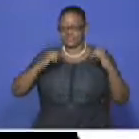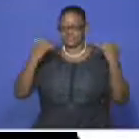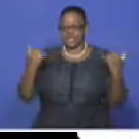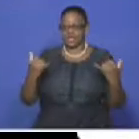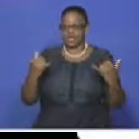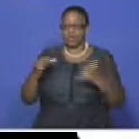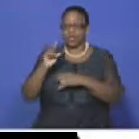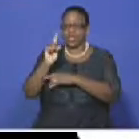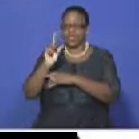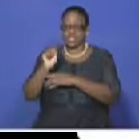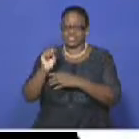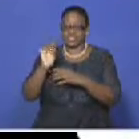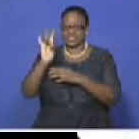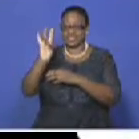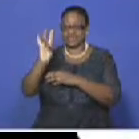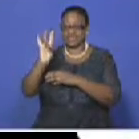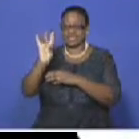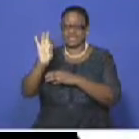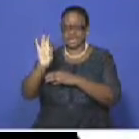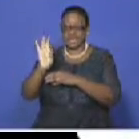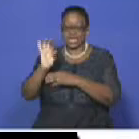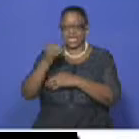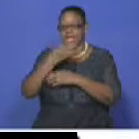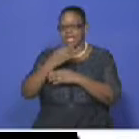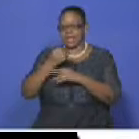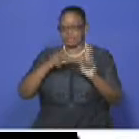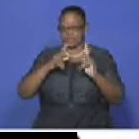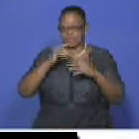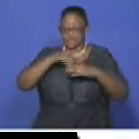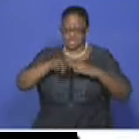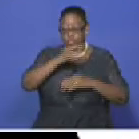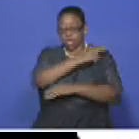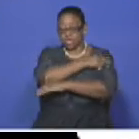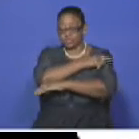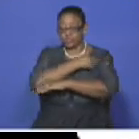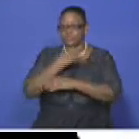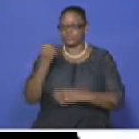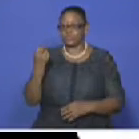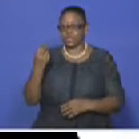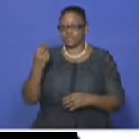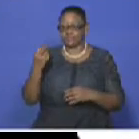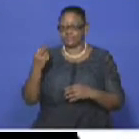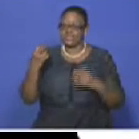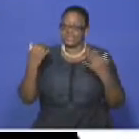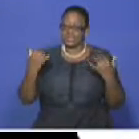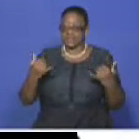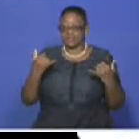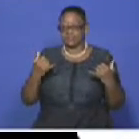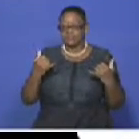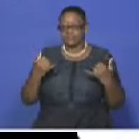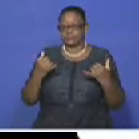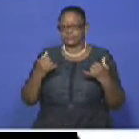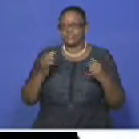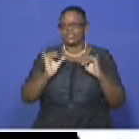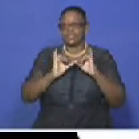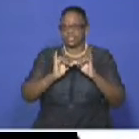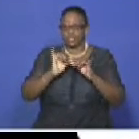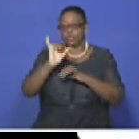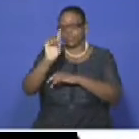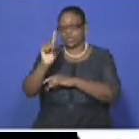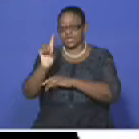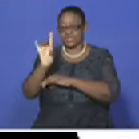at 1,179, the number of hospitalizations dropping to 12, while the COVID-related death toll remains at